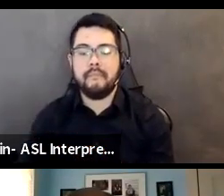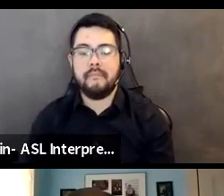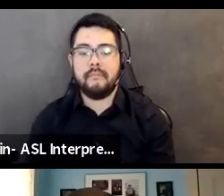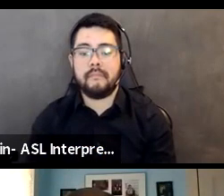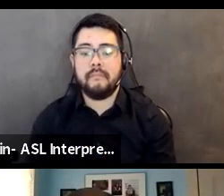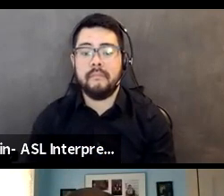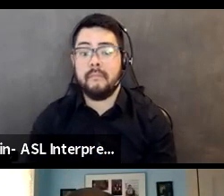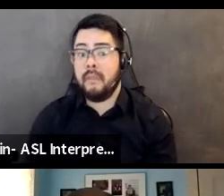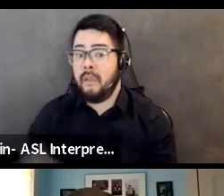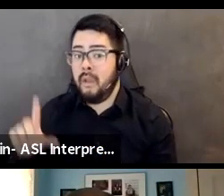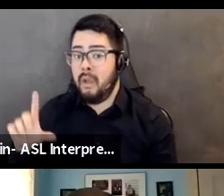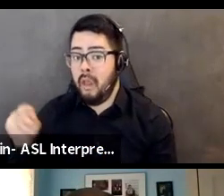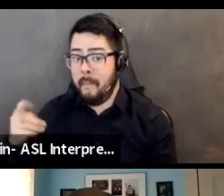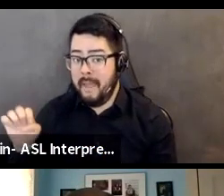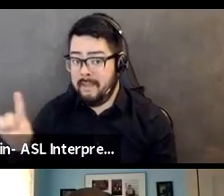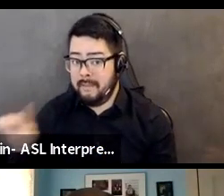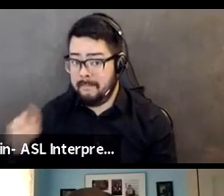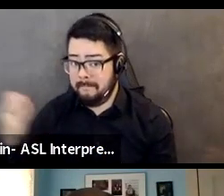lopez